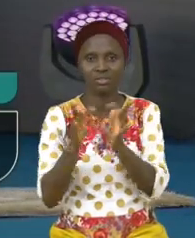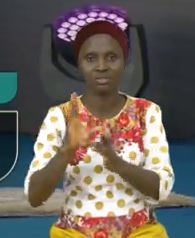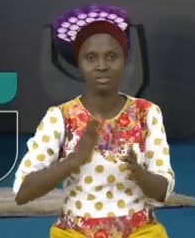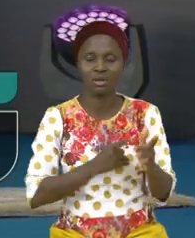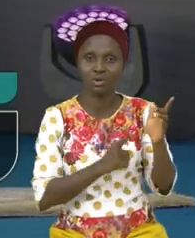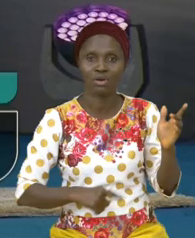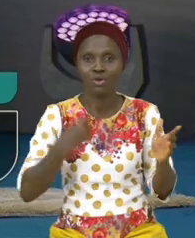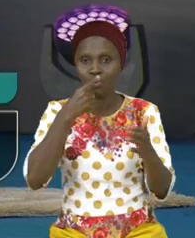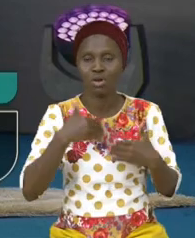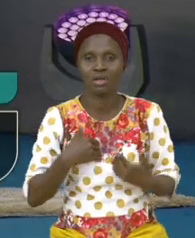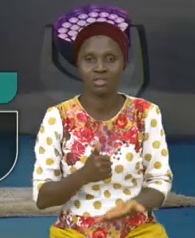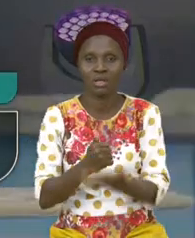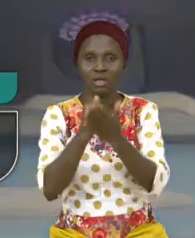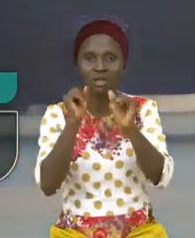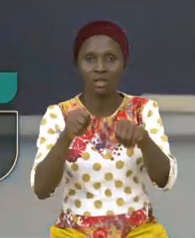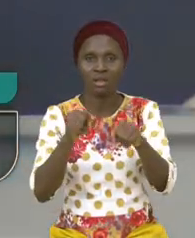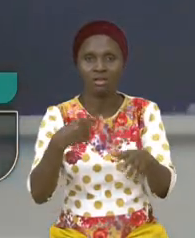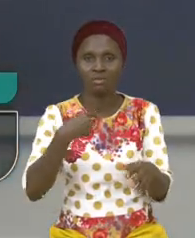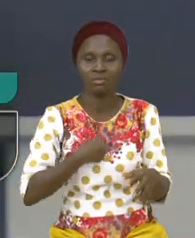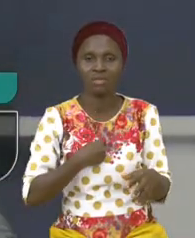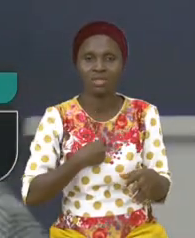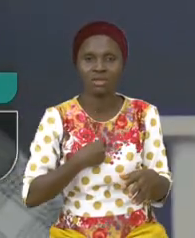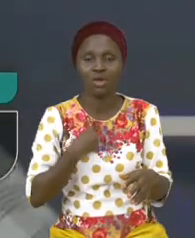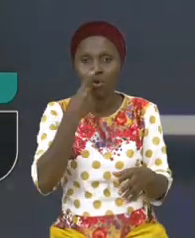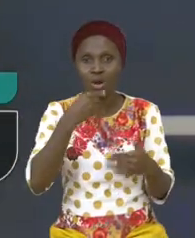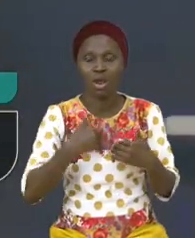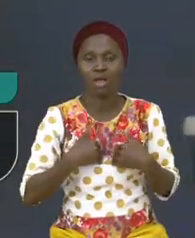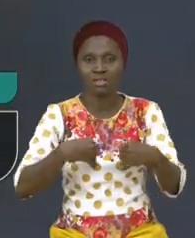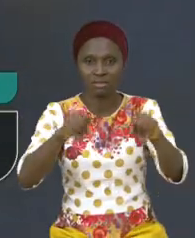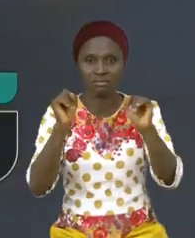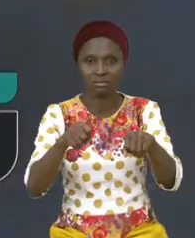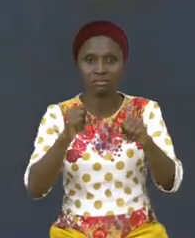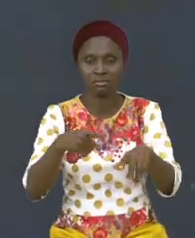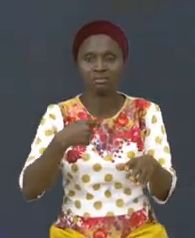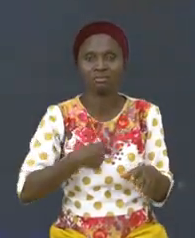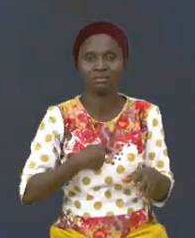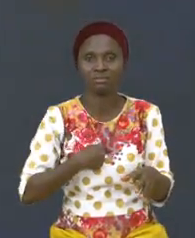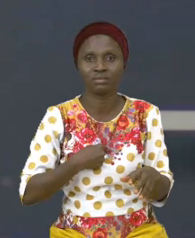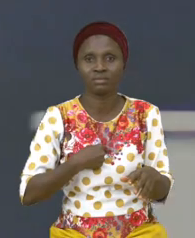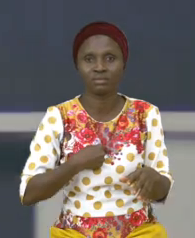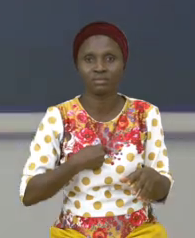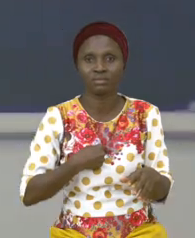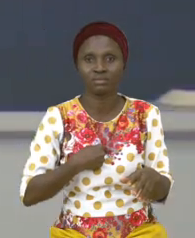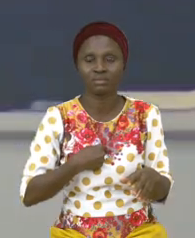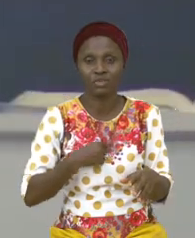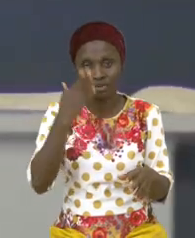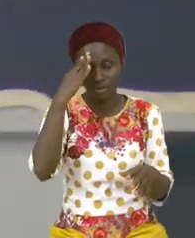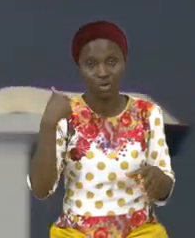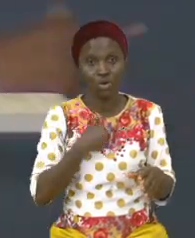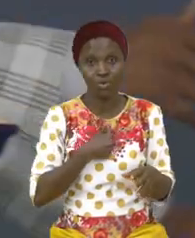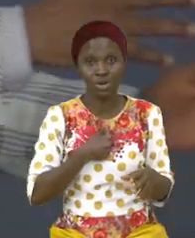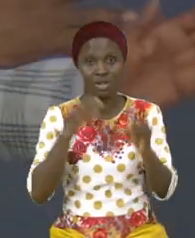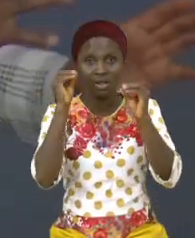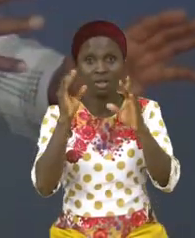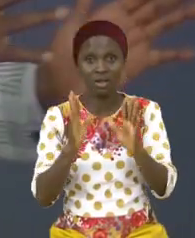me. Enabled me. Enabled me. You know, we teachers,